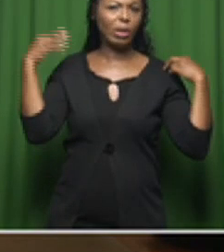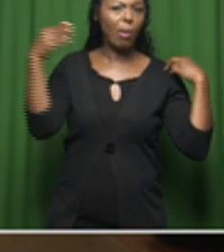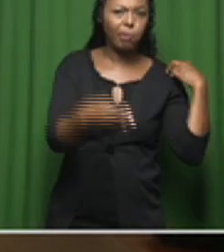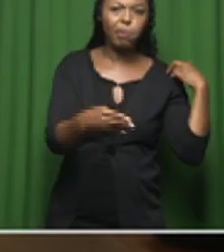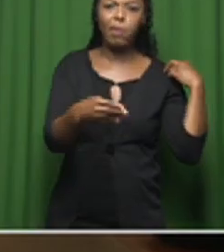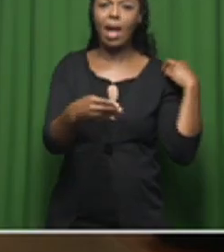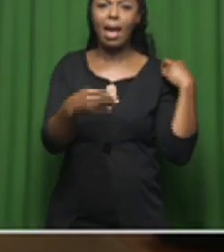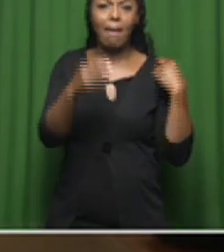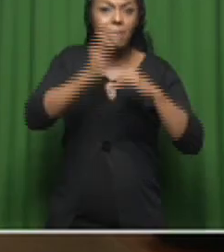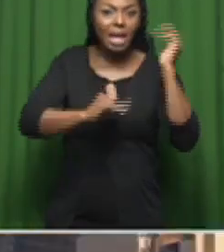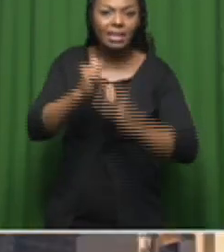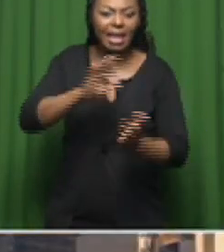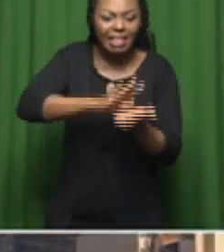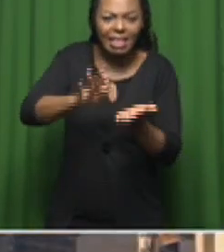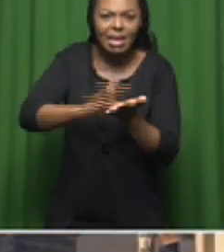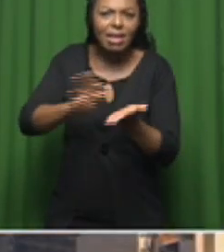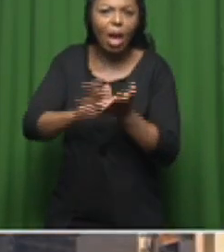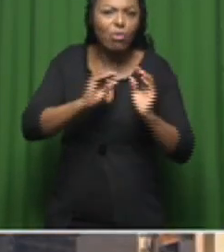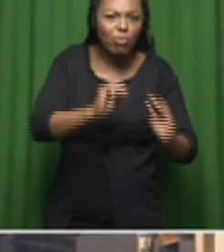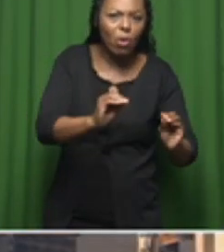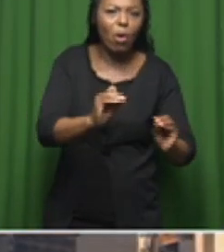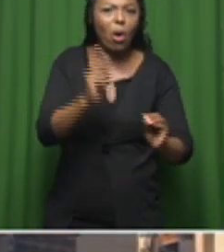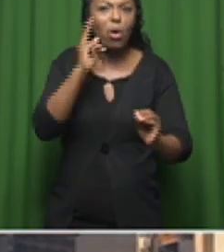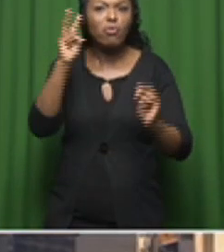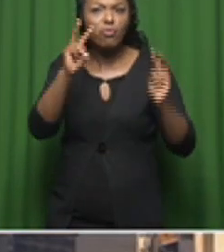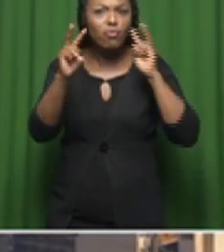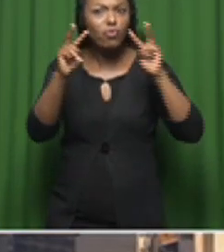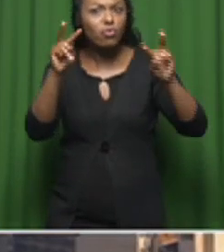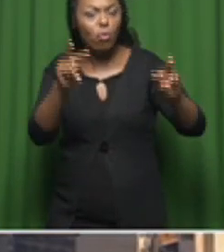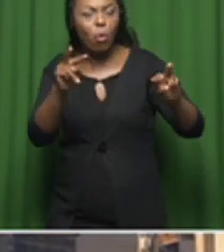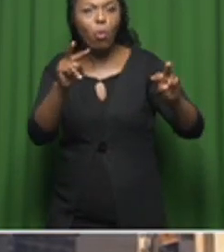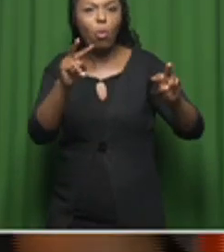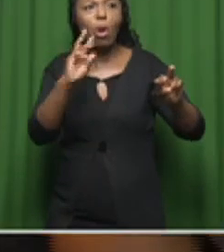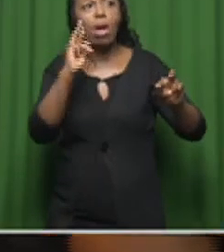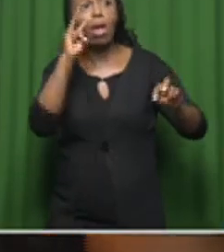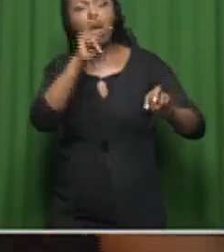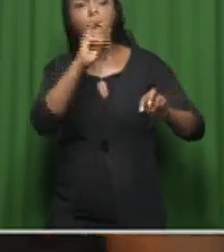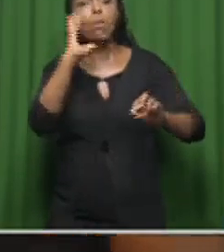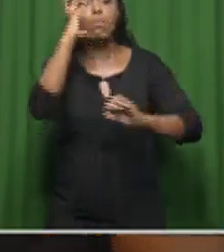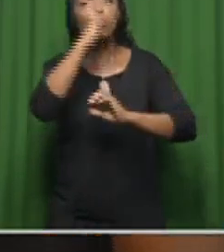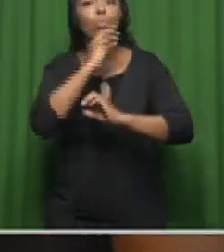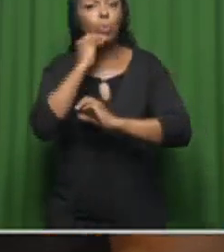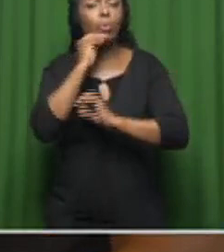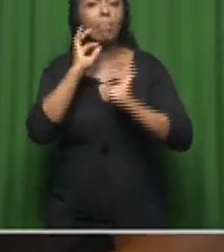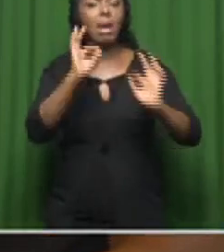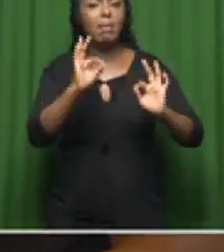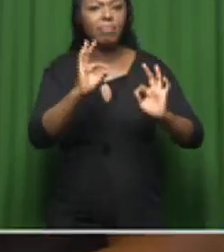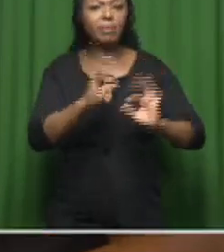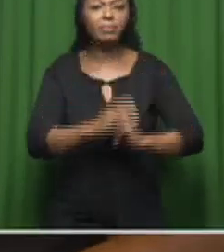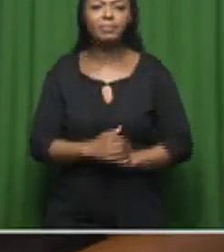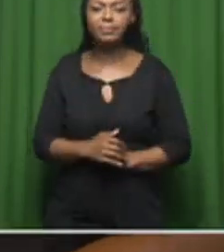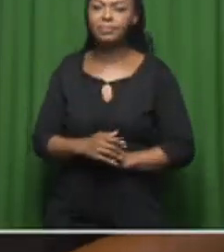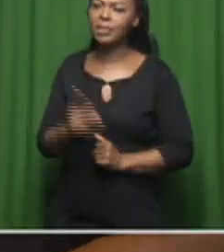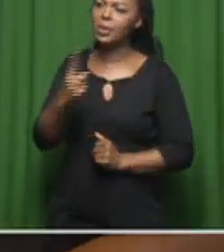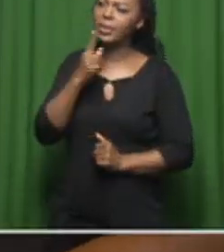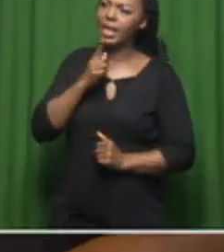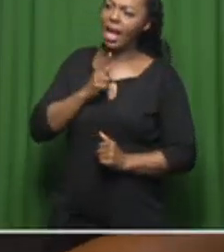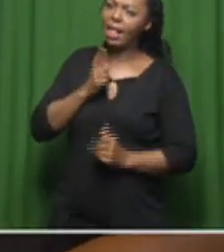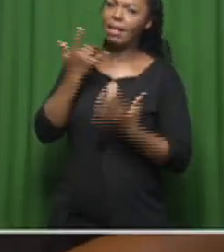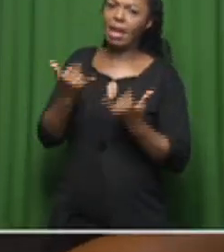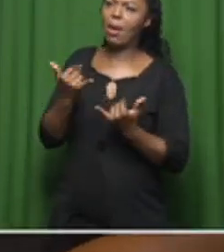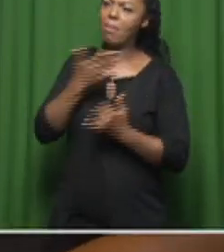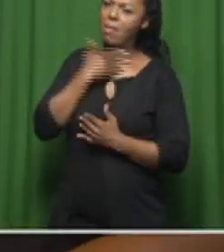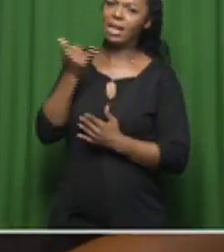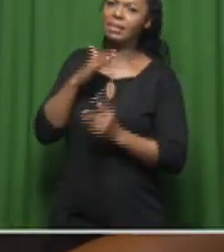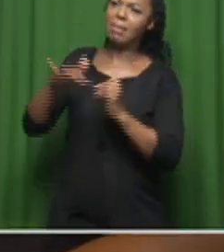building. What else do you want? The view is perfect. Yeah. When you say it's the best building or the best place to live in, what are some